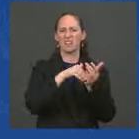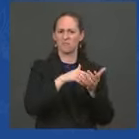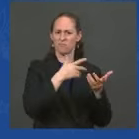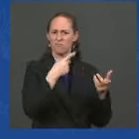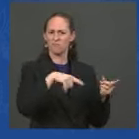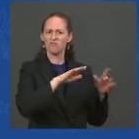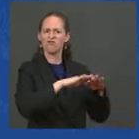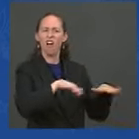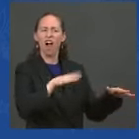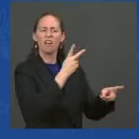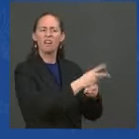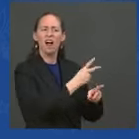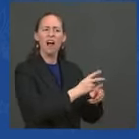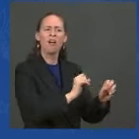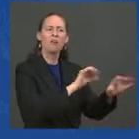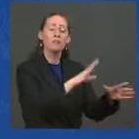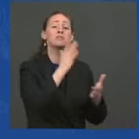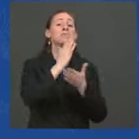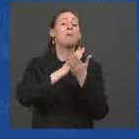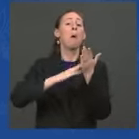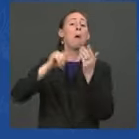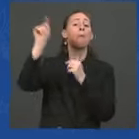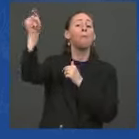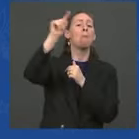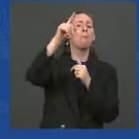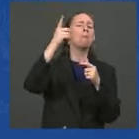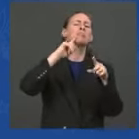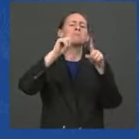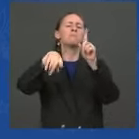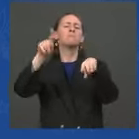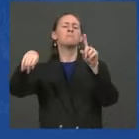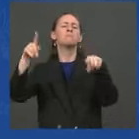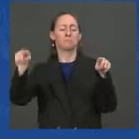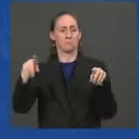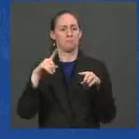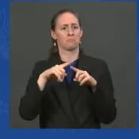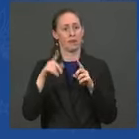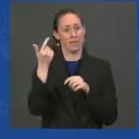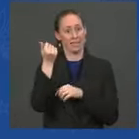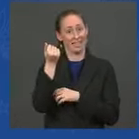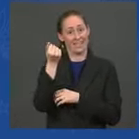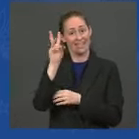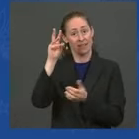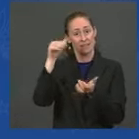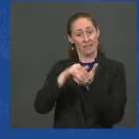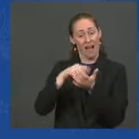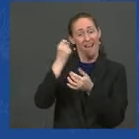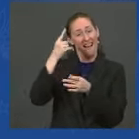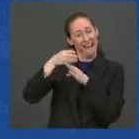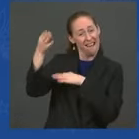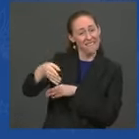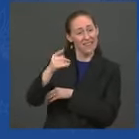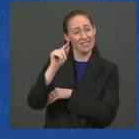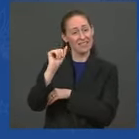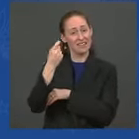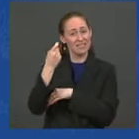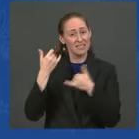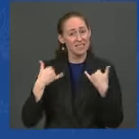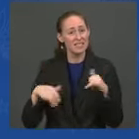places a little less. A lot of money. That's $16,000 after taxes, after you pay your